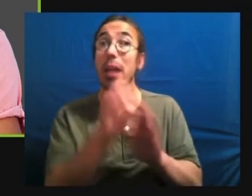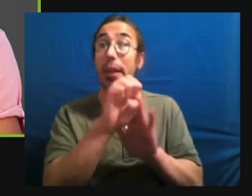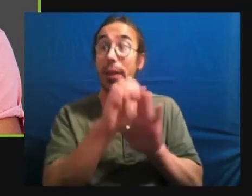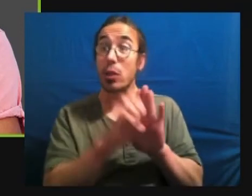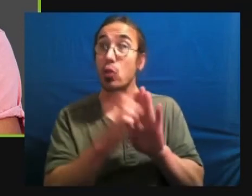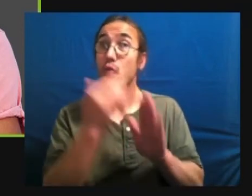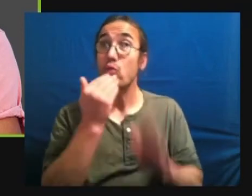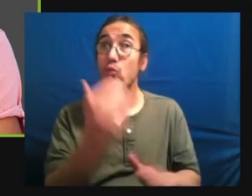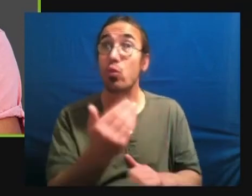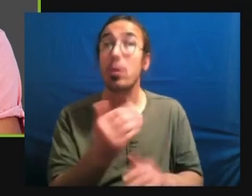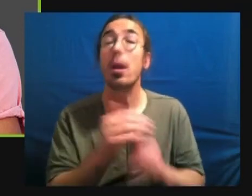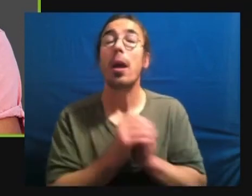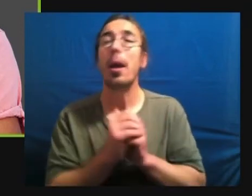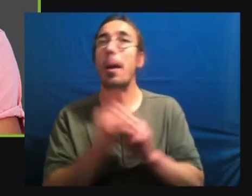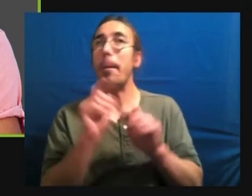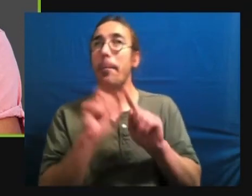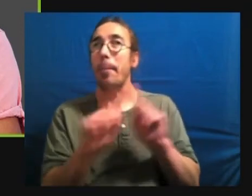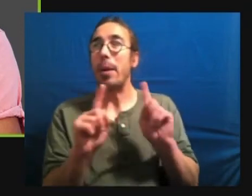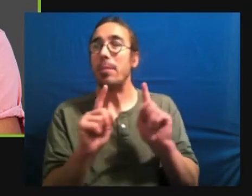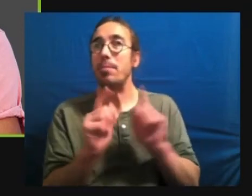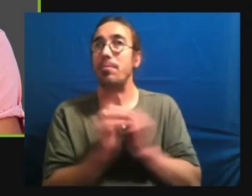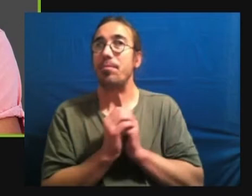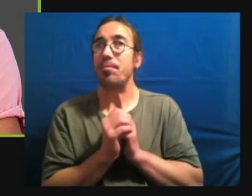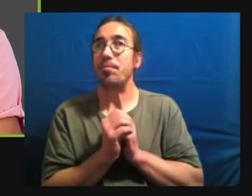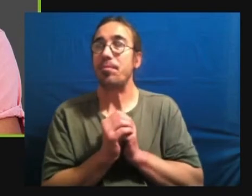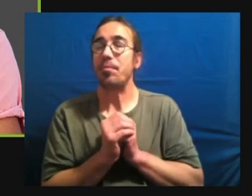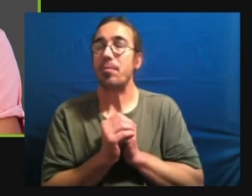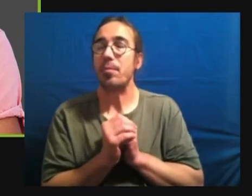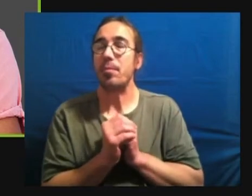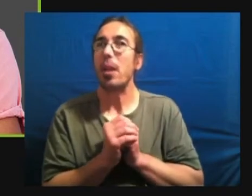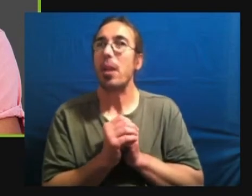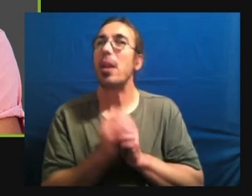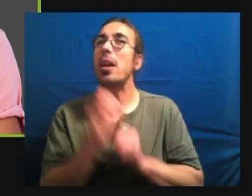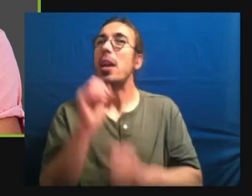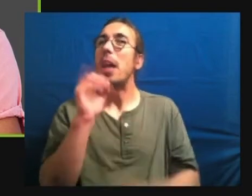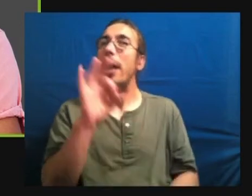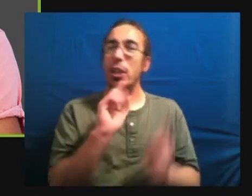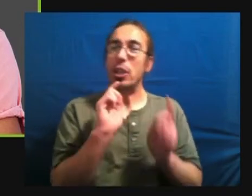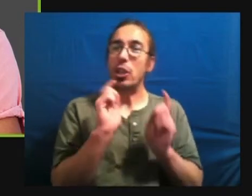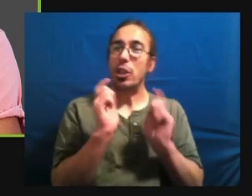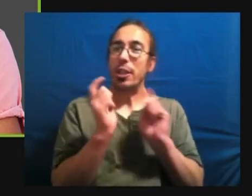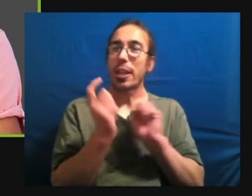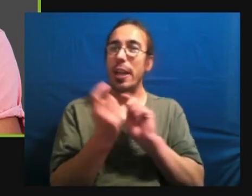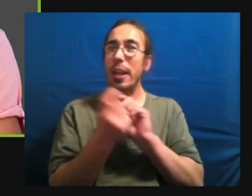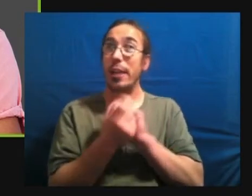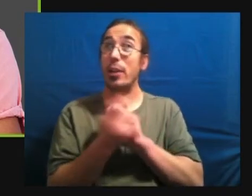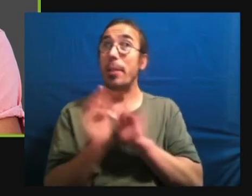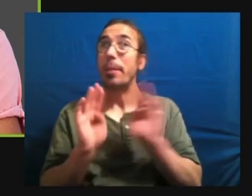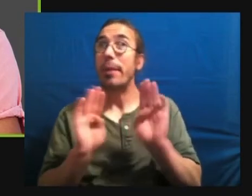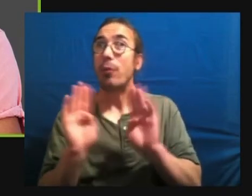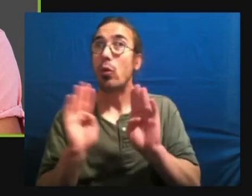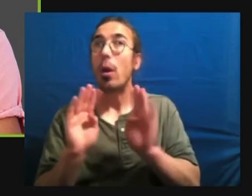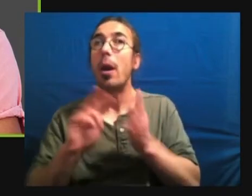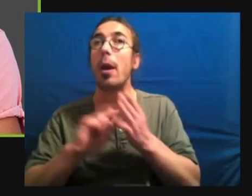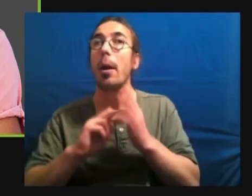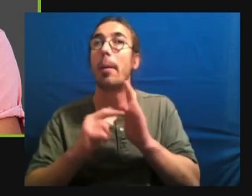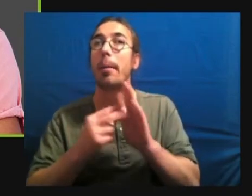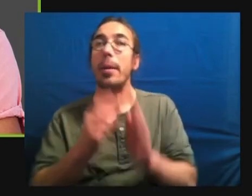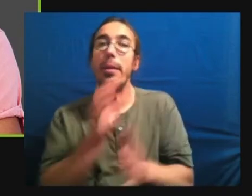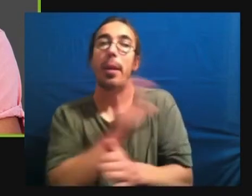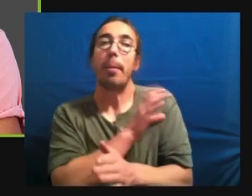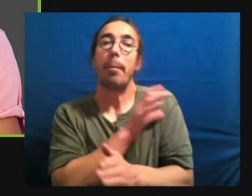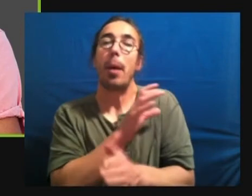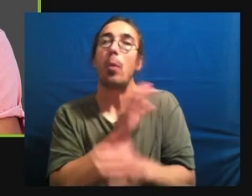But he will, if he starts to make changes, then that power structure is